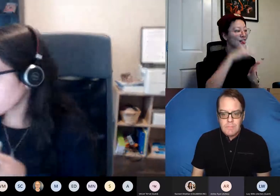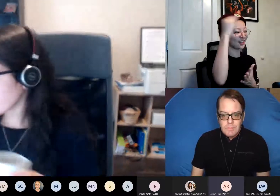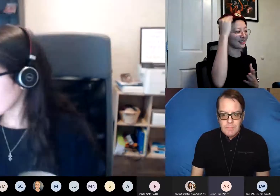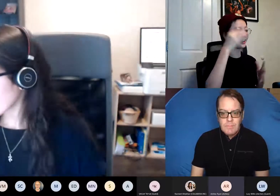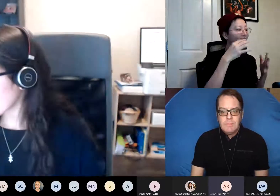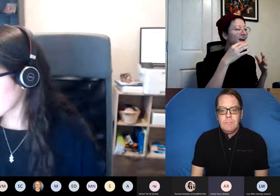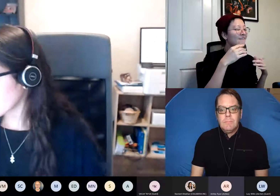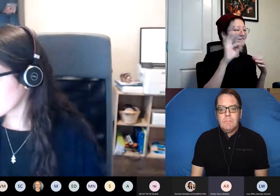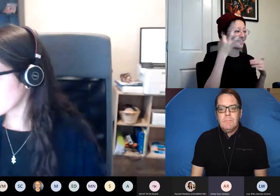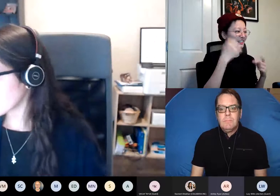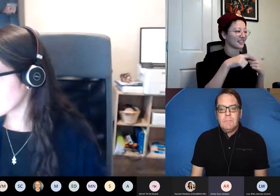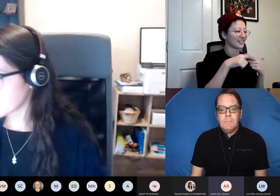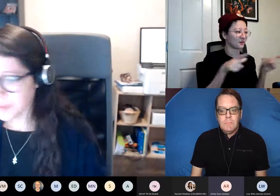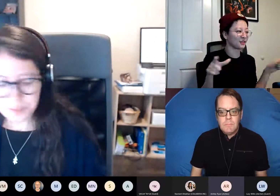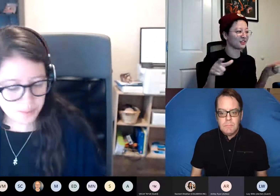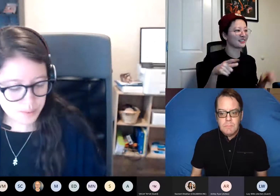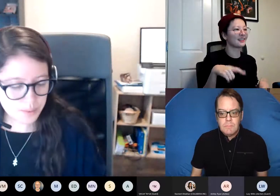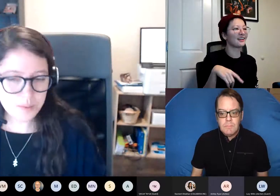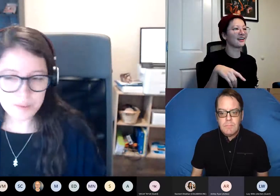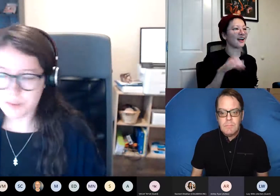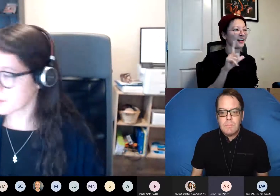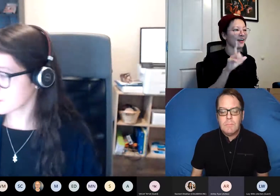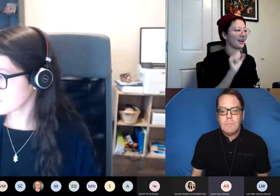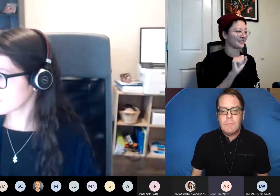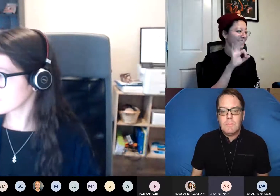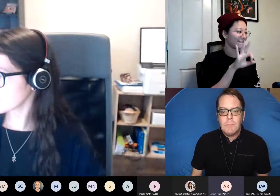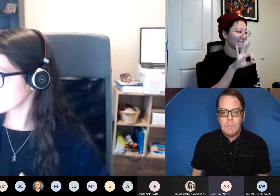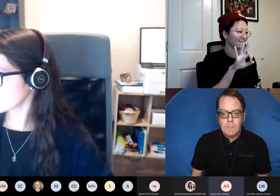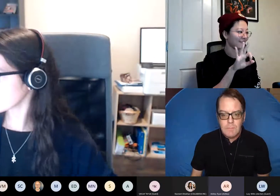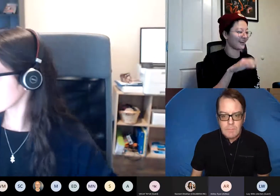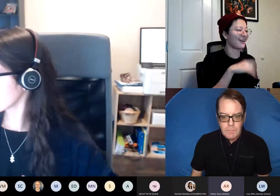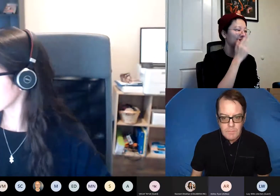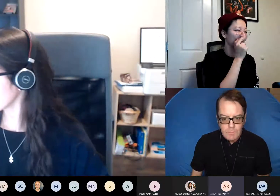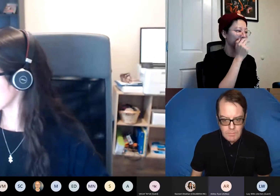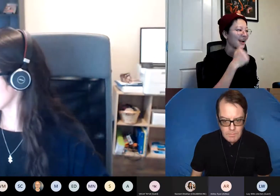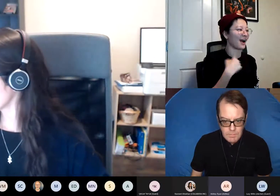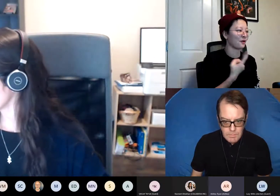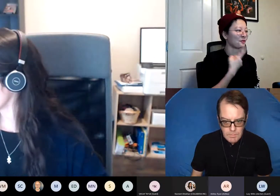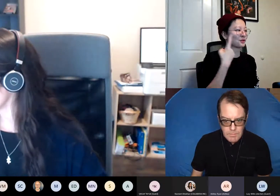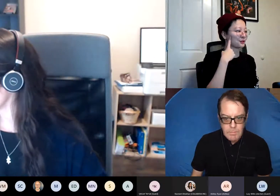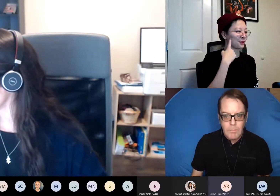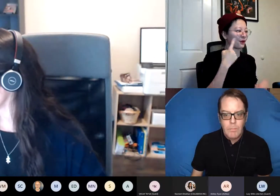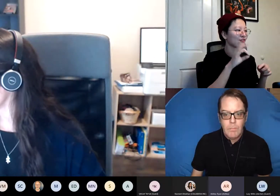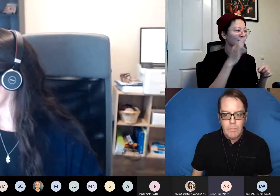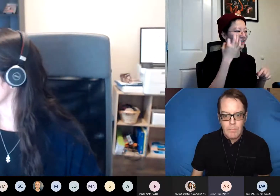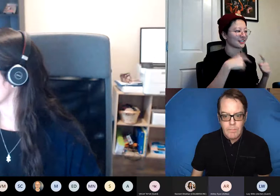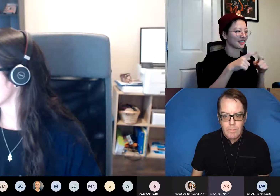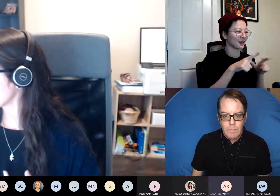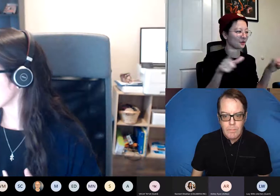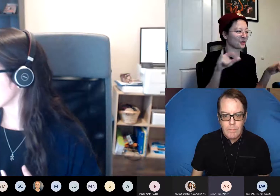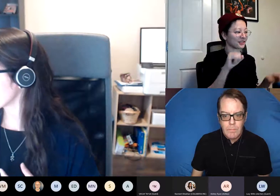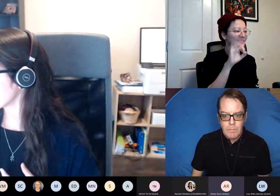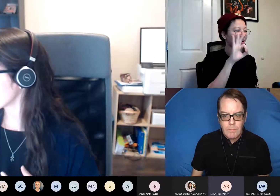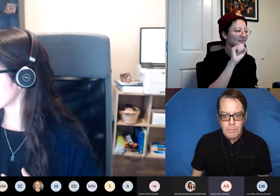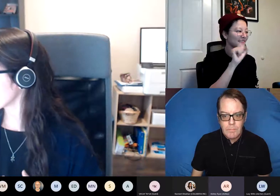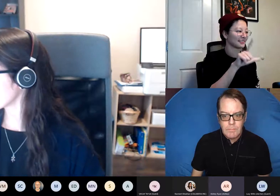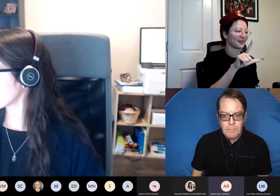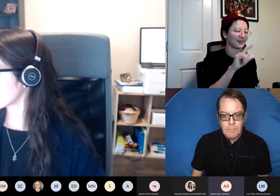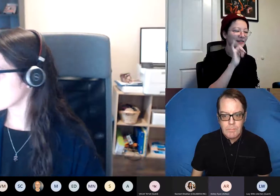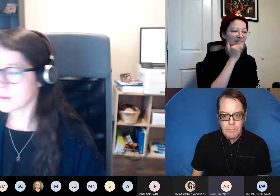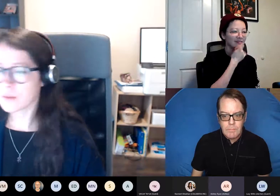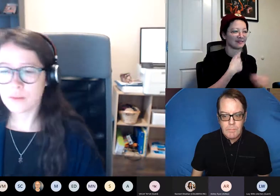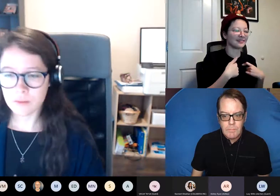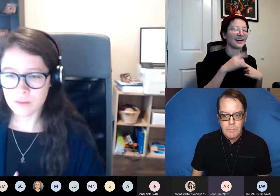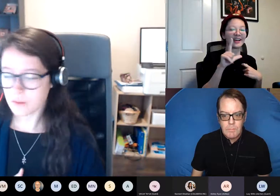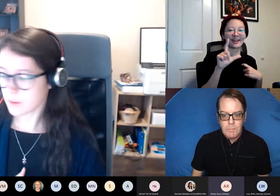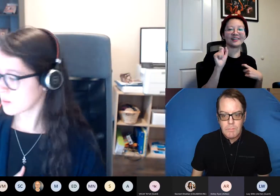met him over in Europe. They learned French. He learned French Sign Language, LSF. And funny enough, I